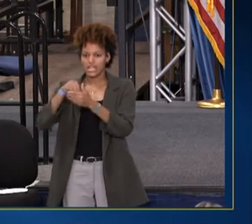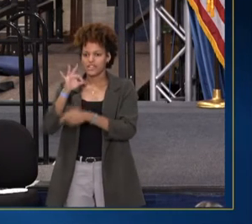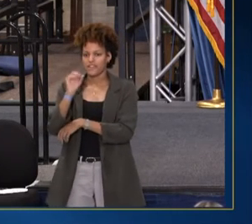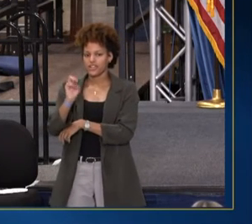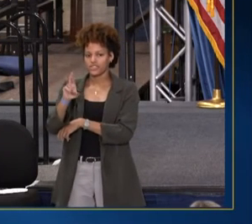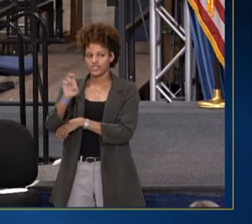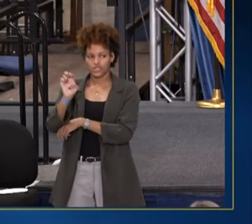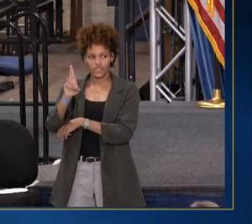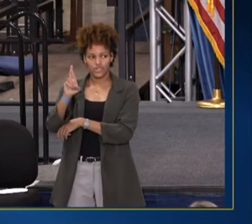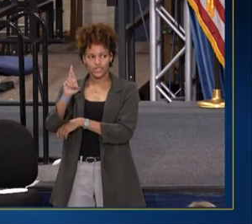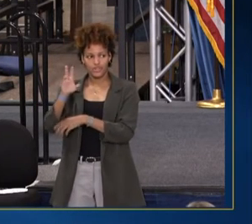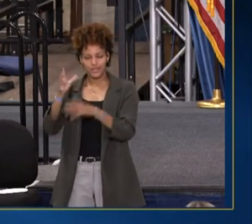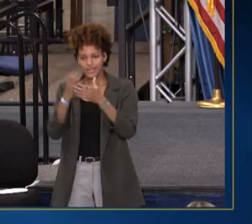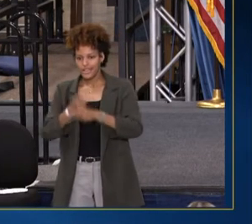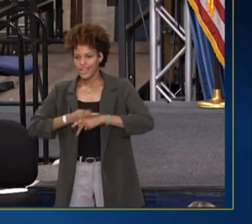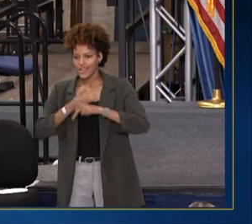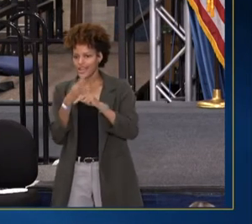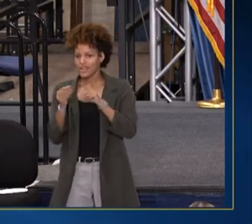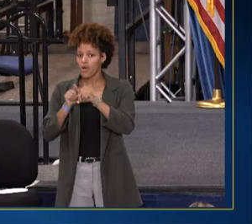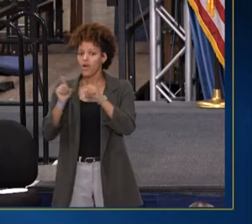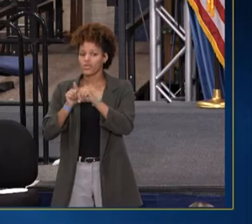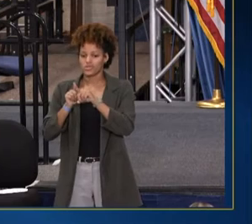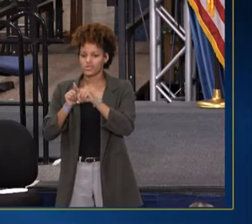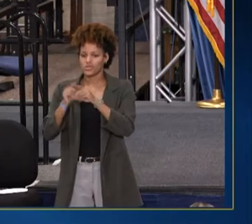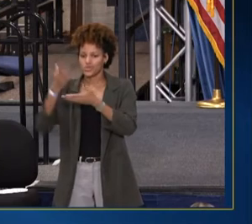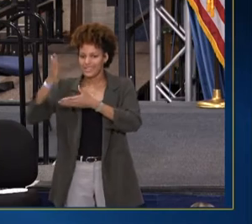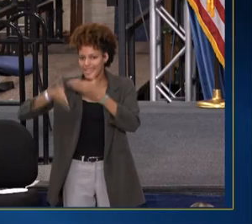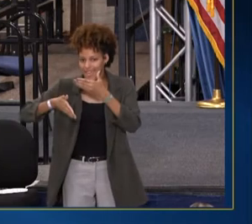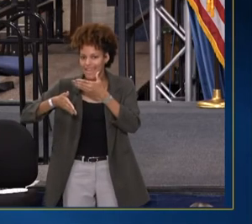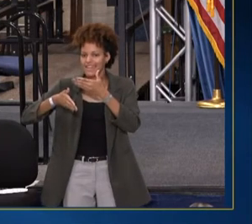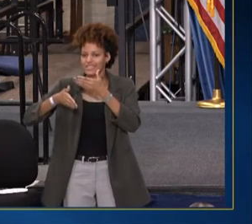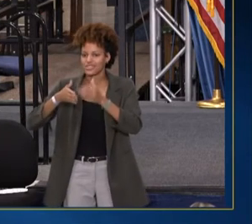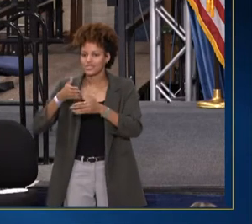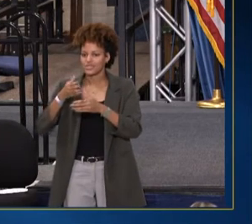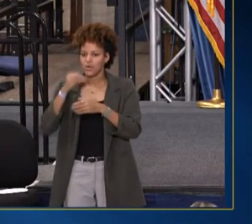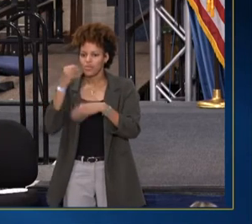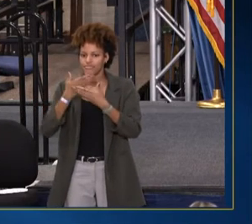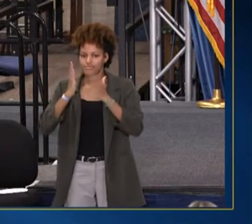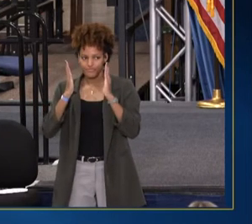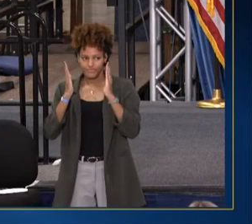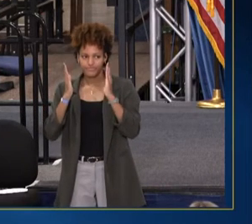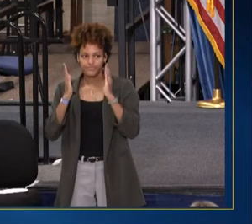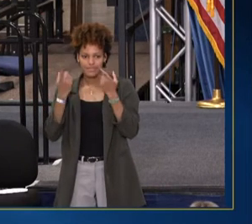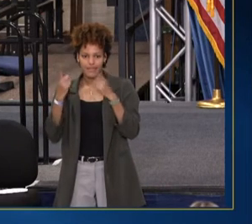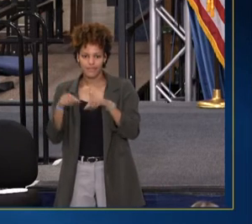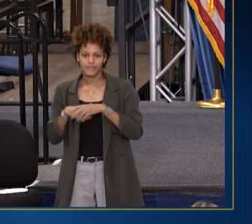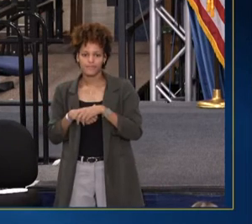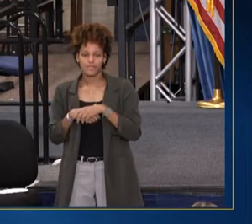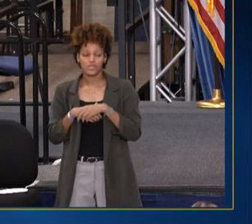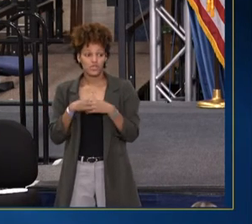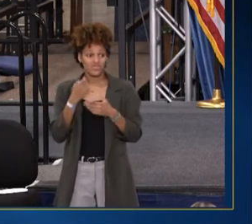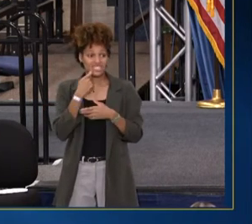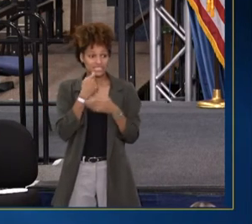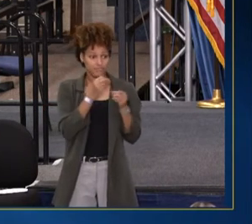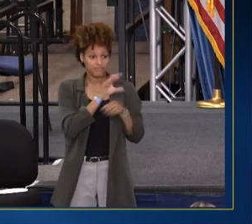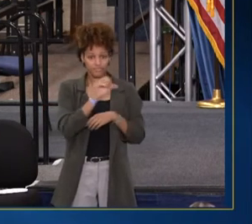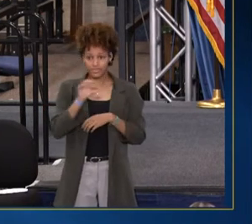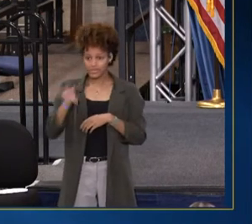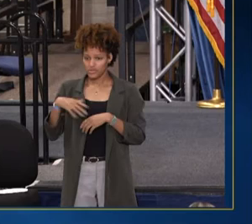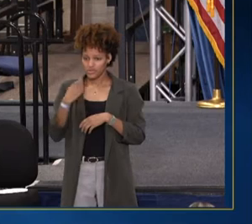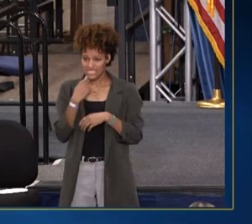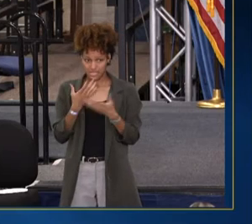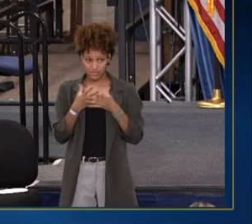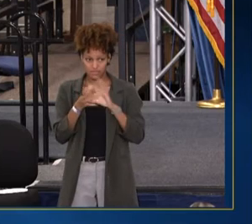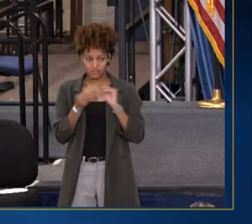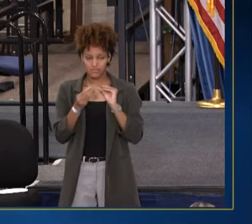end LGBTQ plus youth homelessness. So we have made progress, as you just heard me lay out, but we know